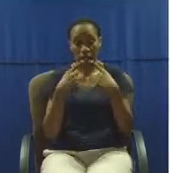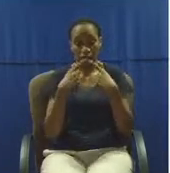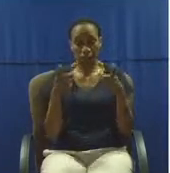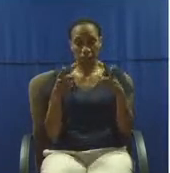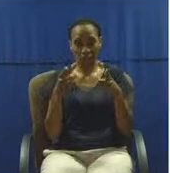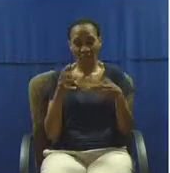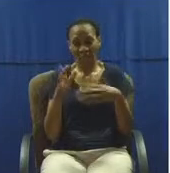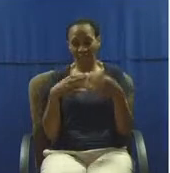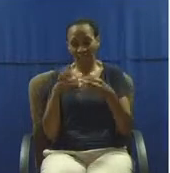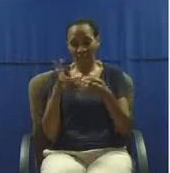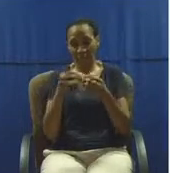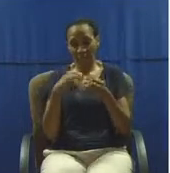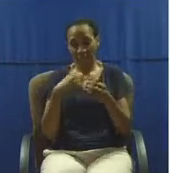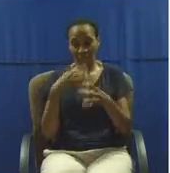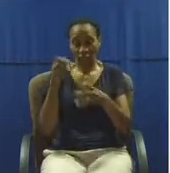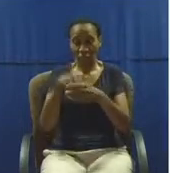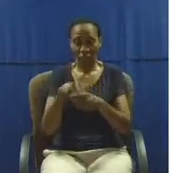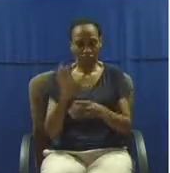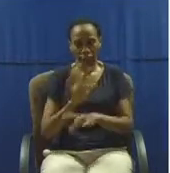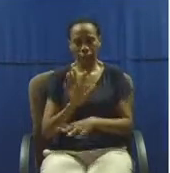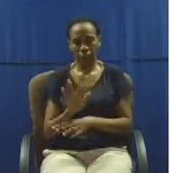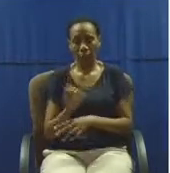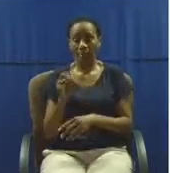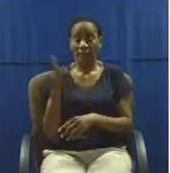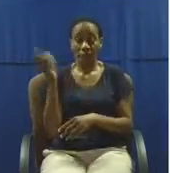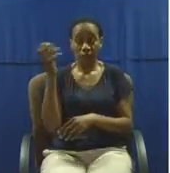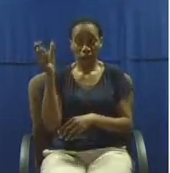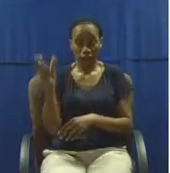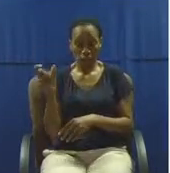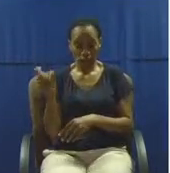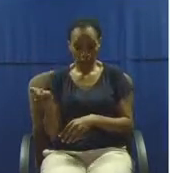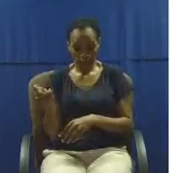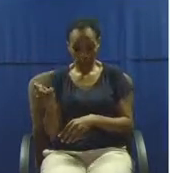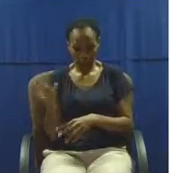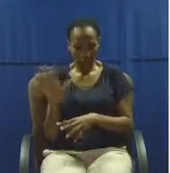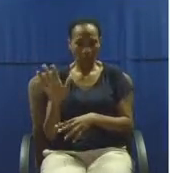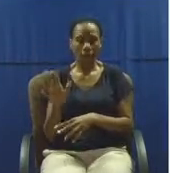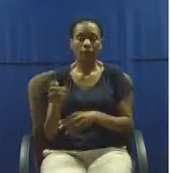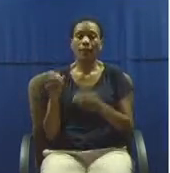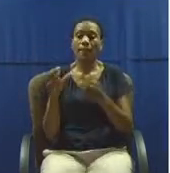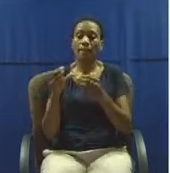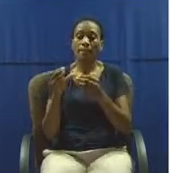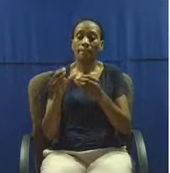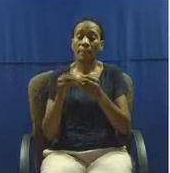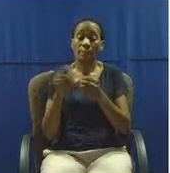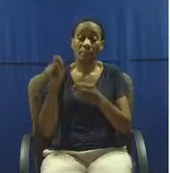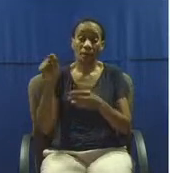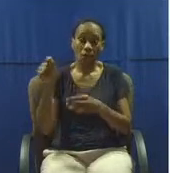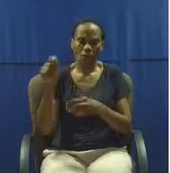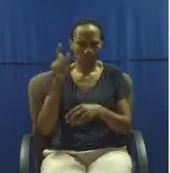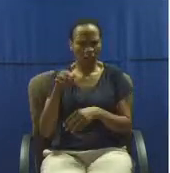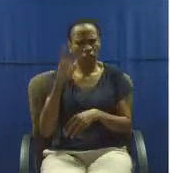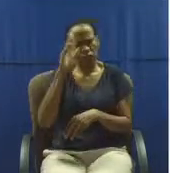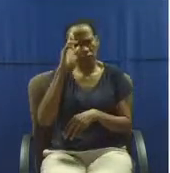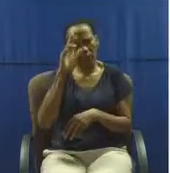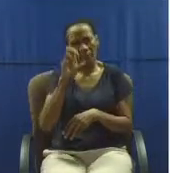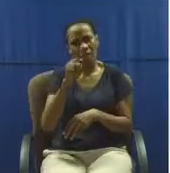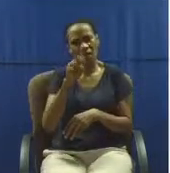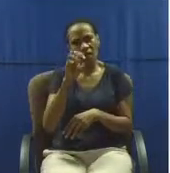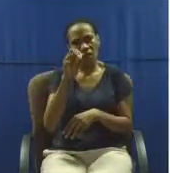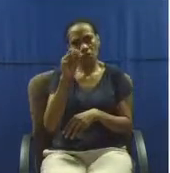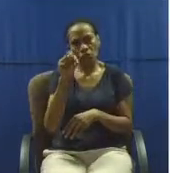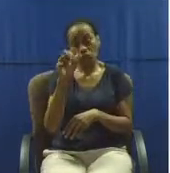House, but if the Honorable Speaker or Honorable Member remembers, the State of the Nation